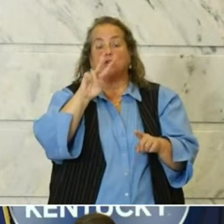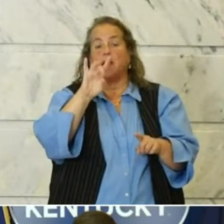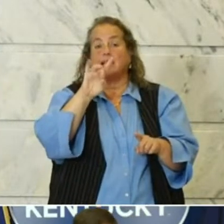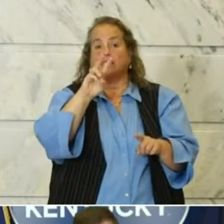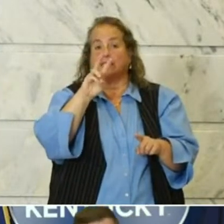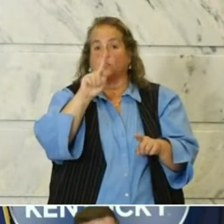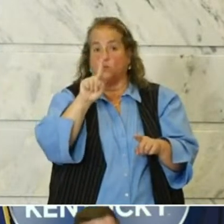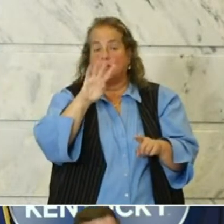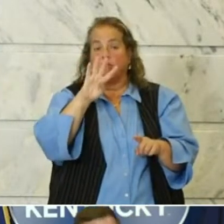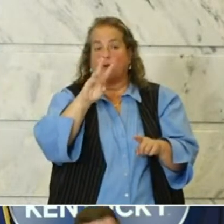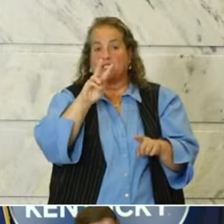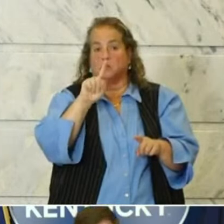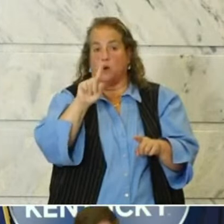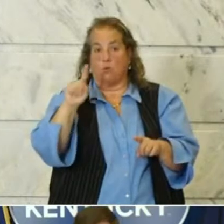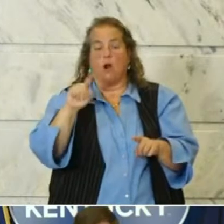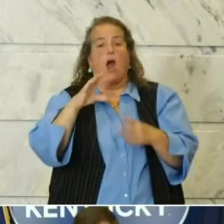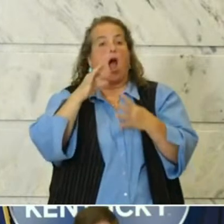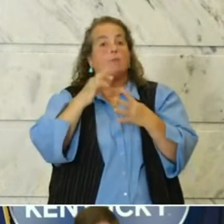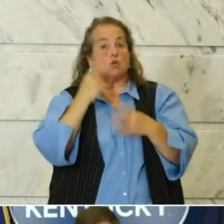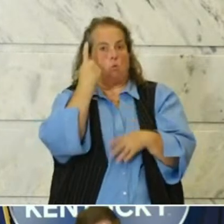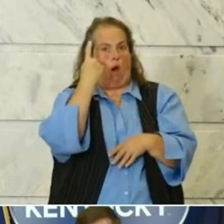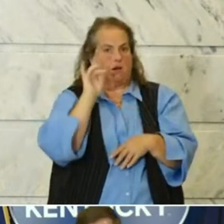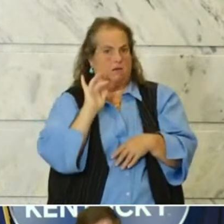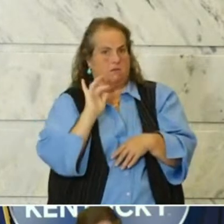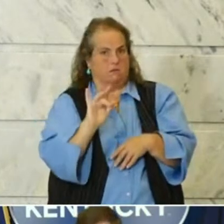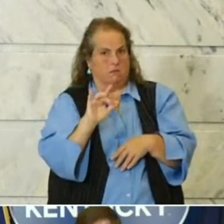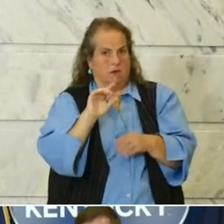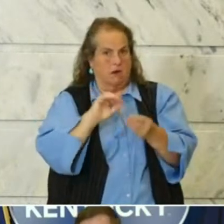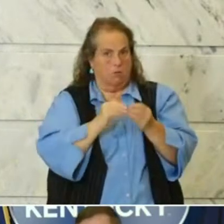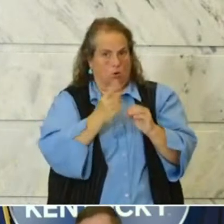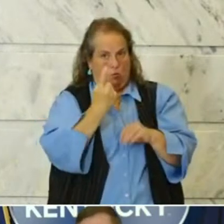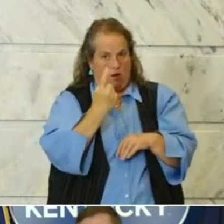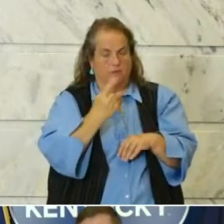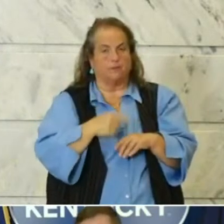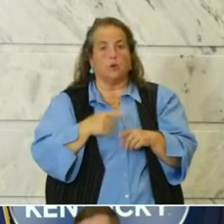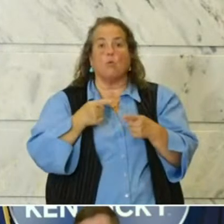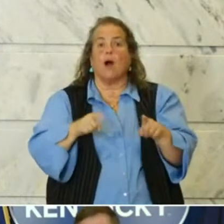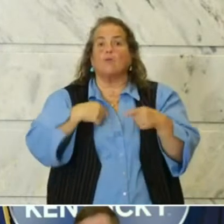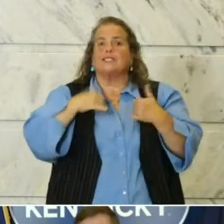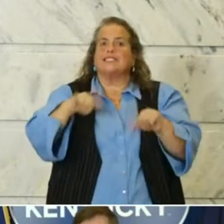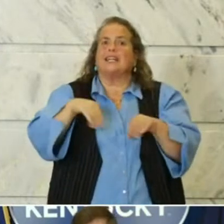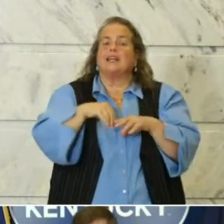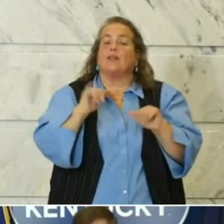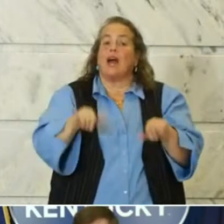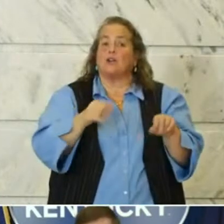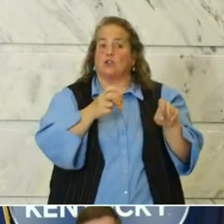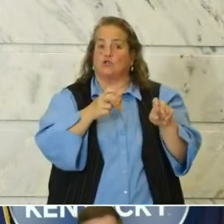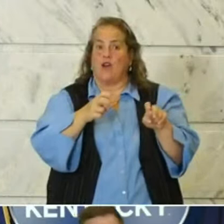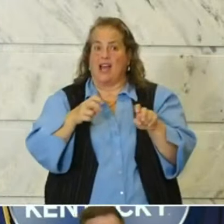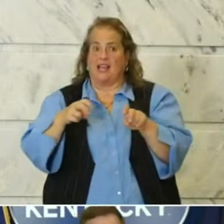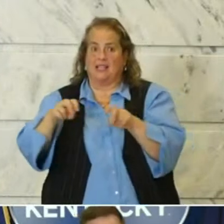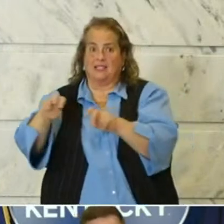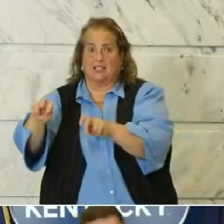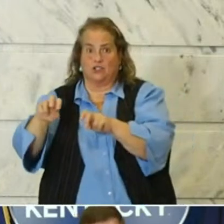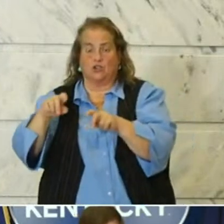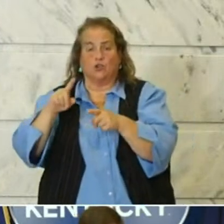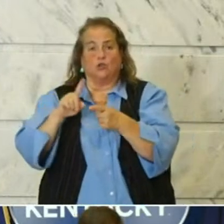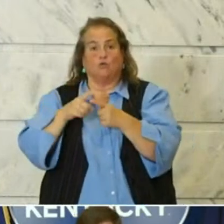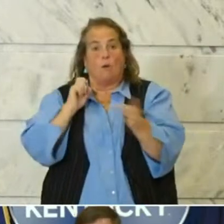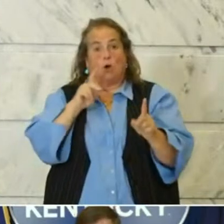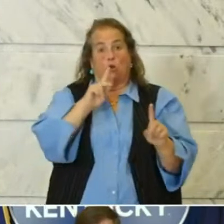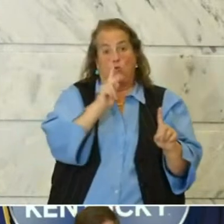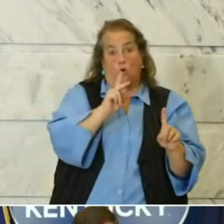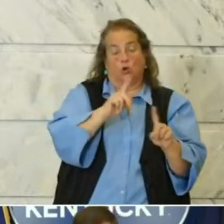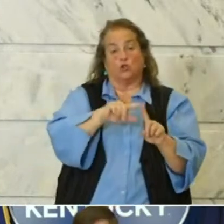502-861-4611 with option 1. So while we are still in this transition, we're going to come out of it with more options,